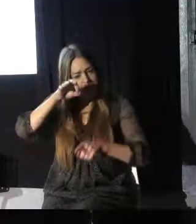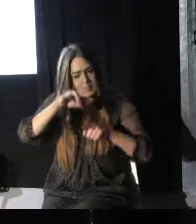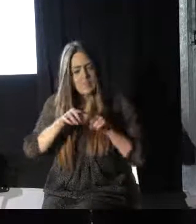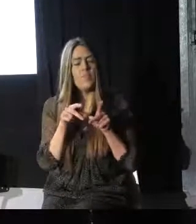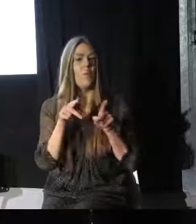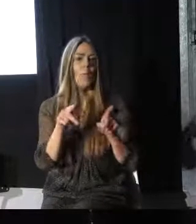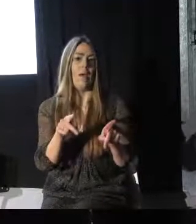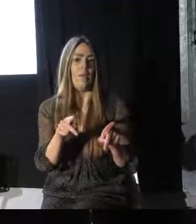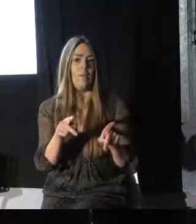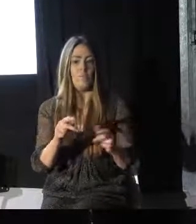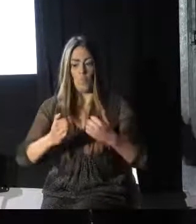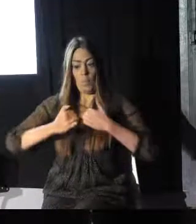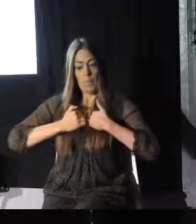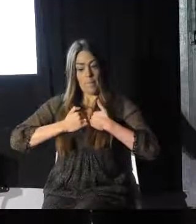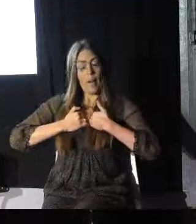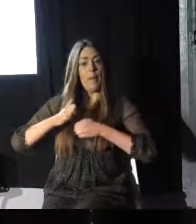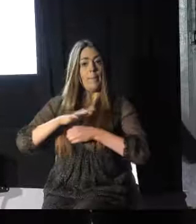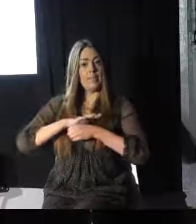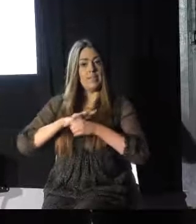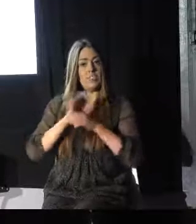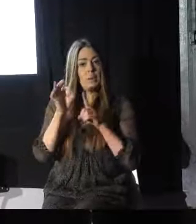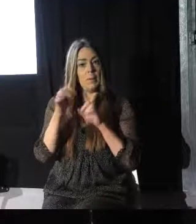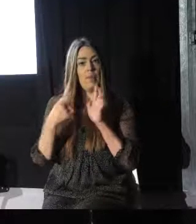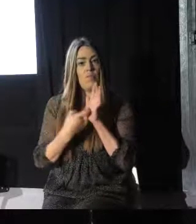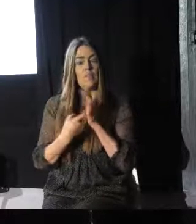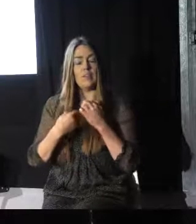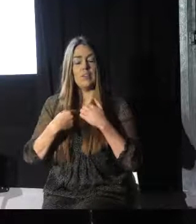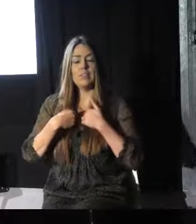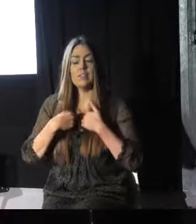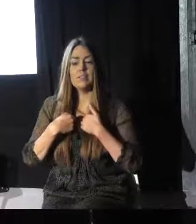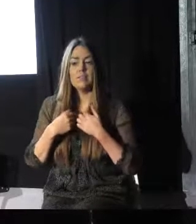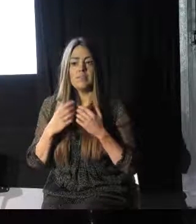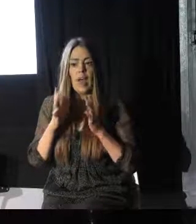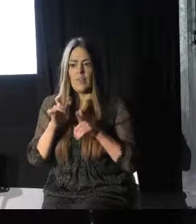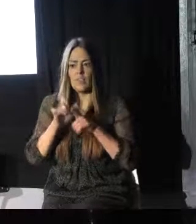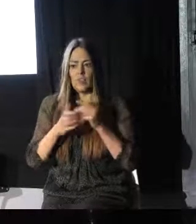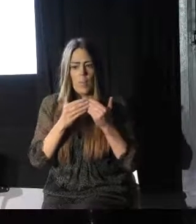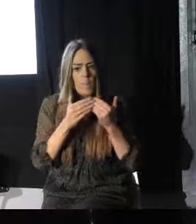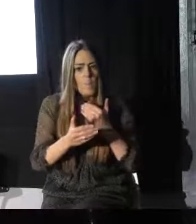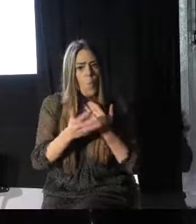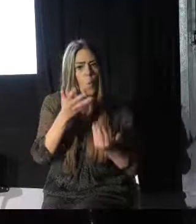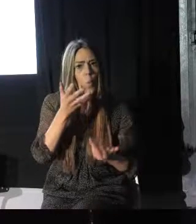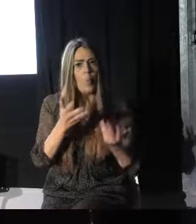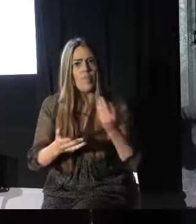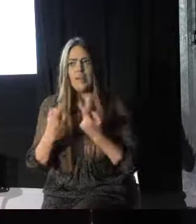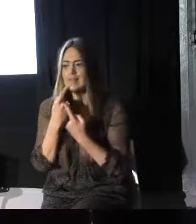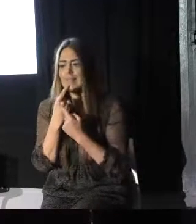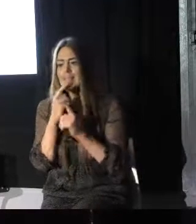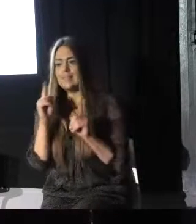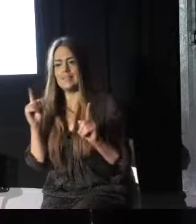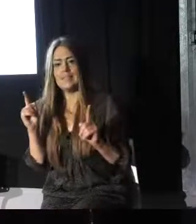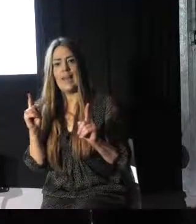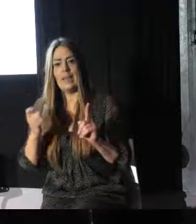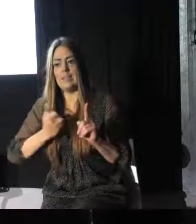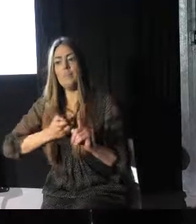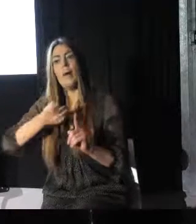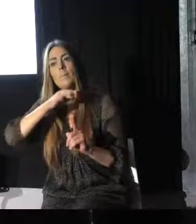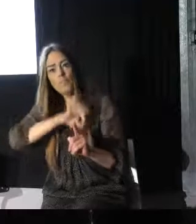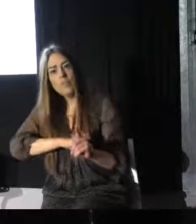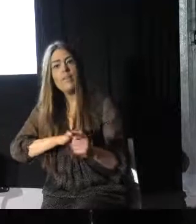to take my own position at the Pitt Rivers, one has to do more than simply state one's sort of privilege